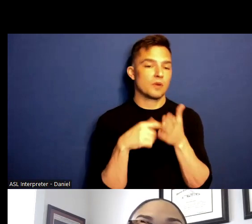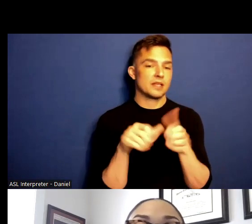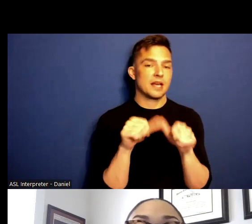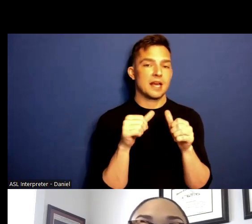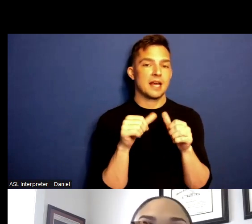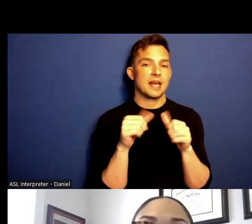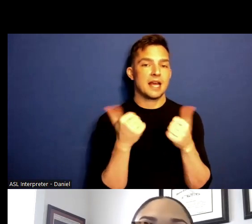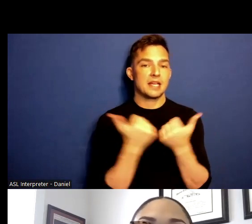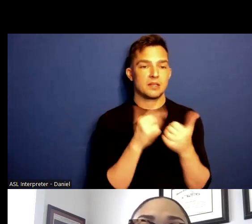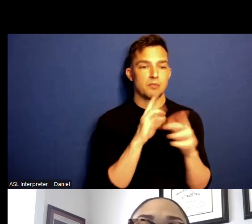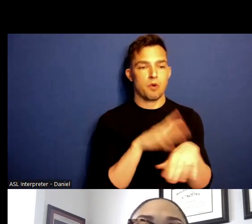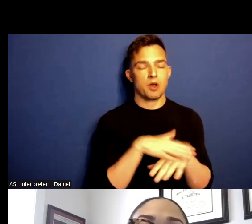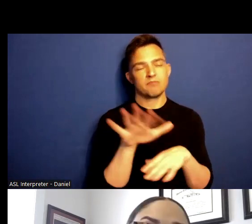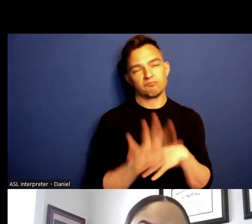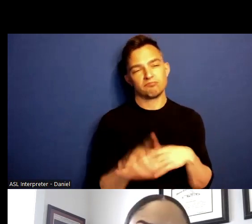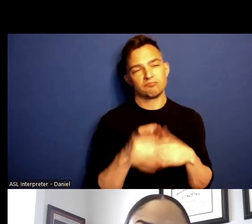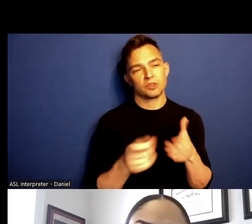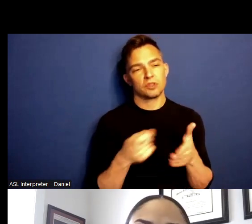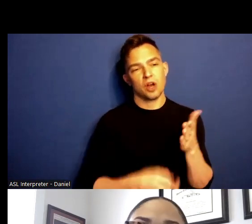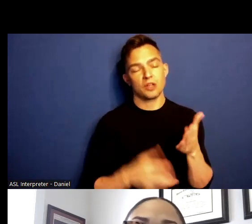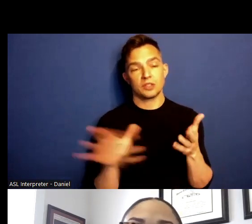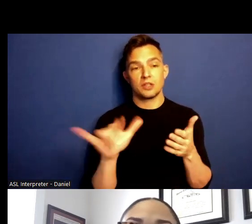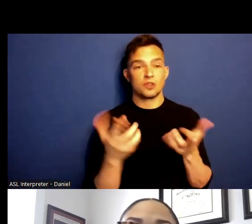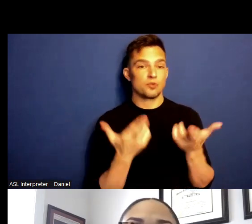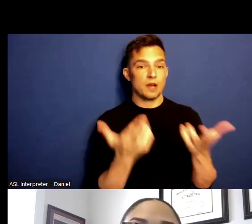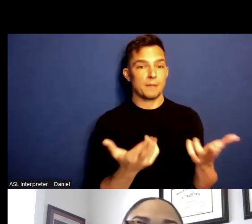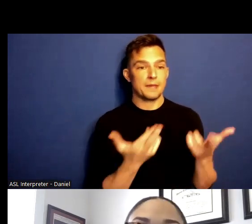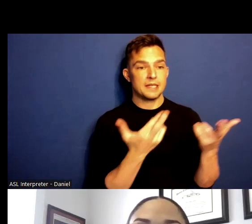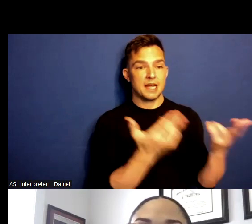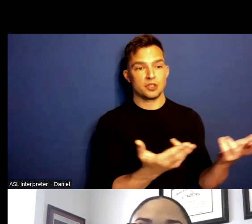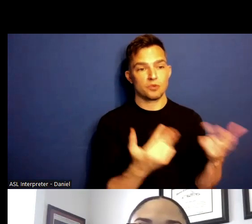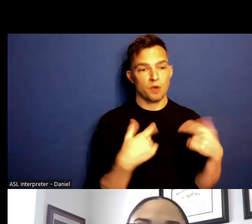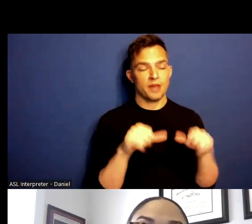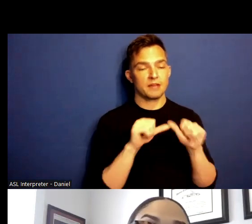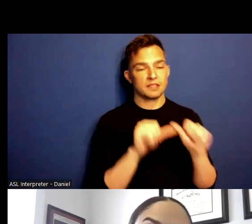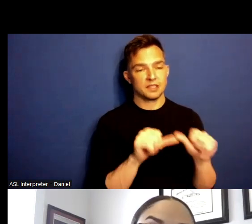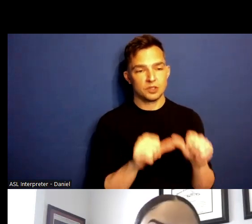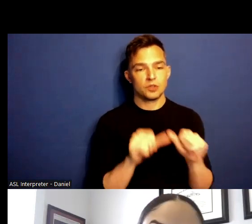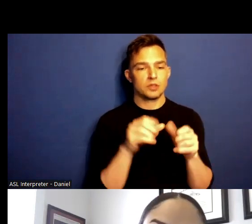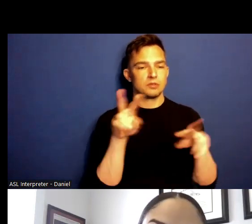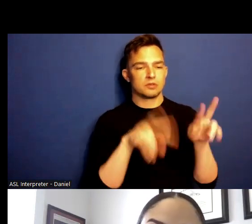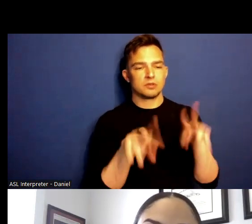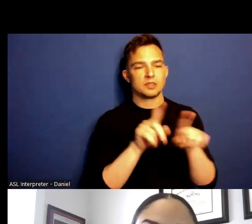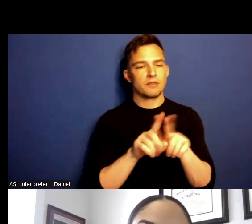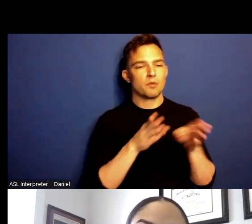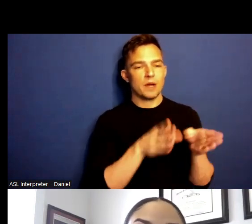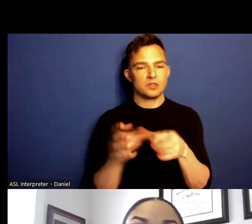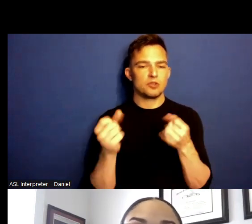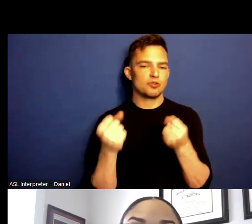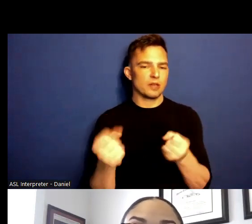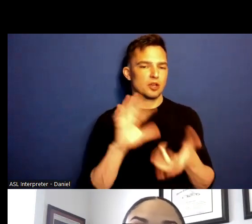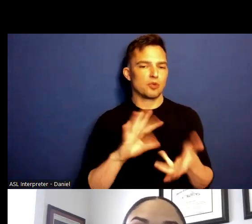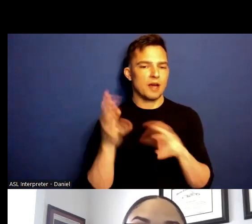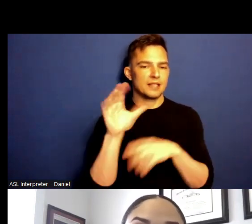reports on estimated costs as well as recommendations as they continue to evaluate ways to strengthen crisis care.